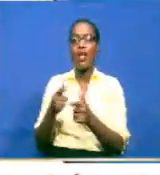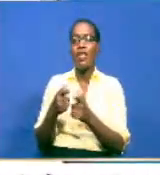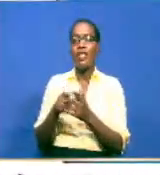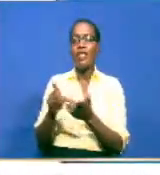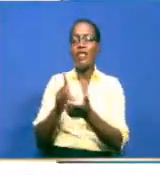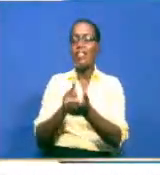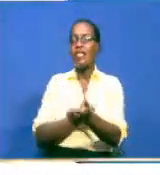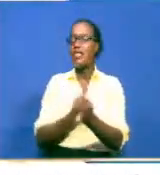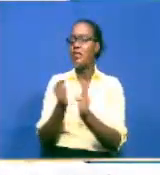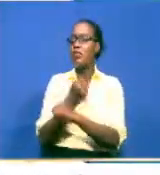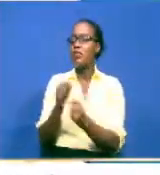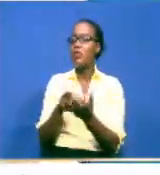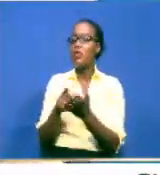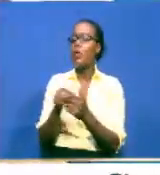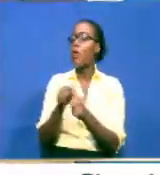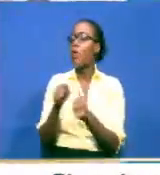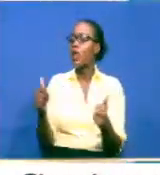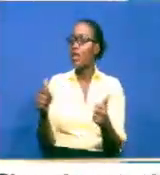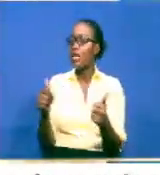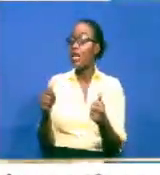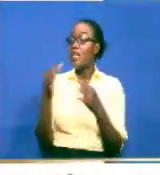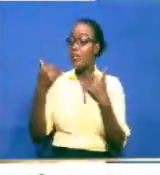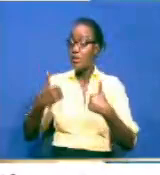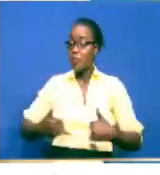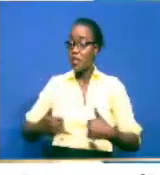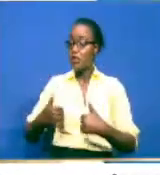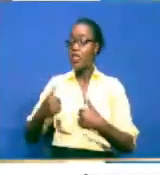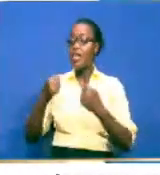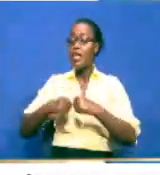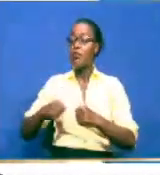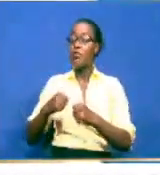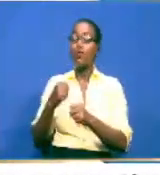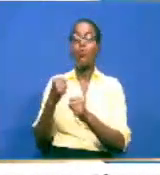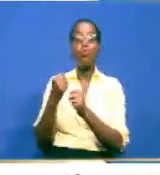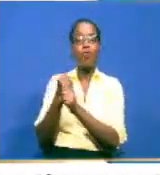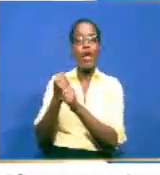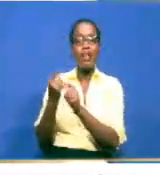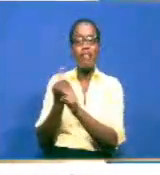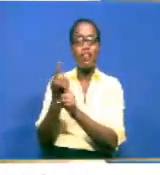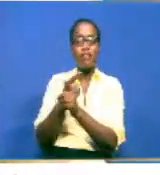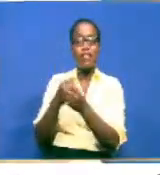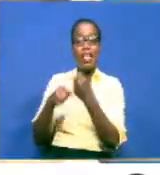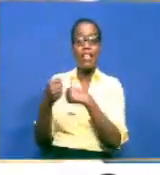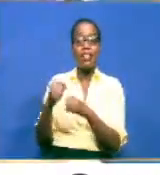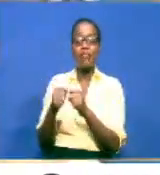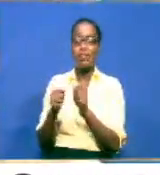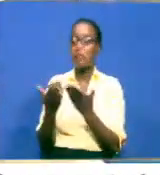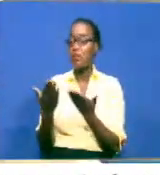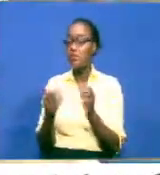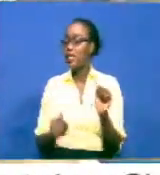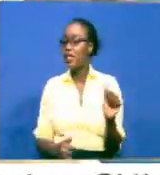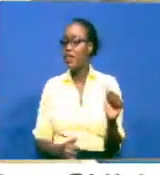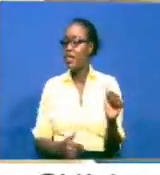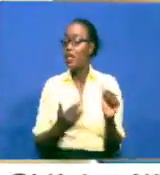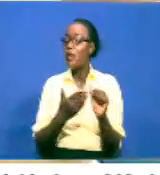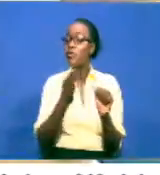person will not be able to walk well. Well, if the person was able to do this activity, as a child was able to do activity A, you know, before COVID, you find